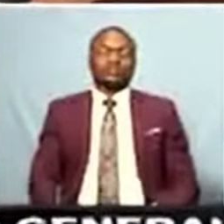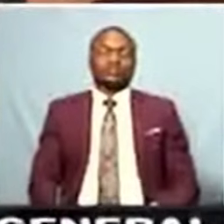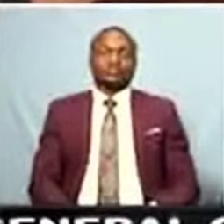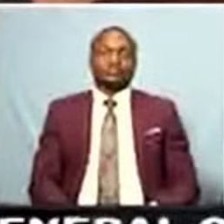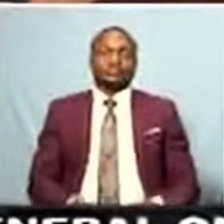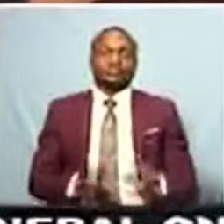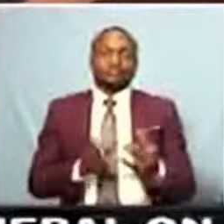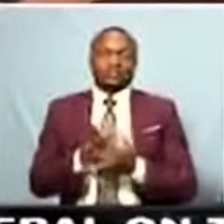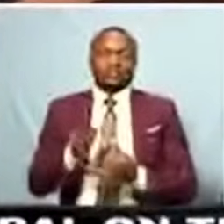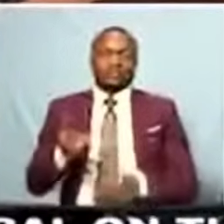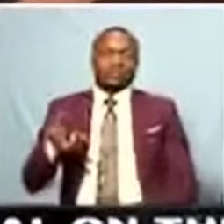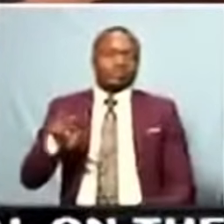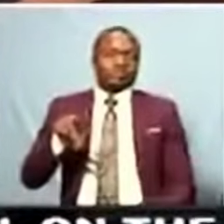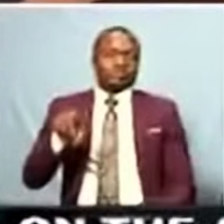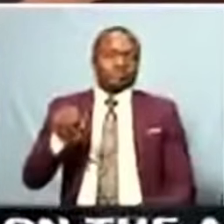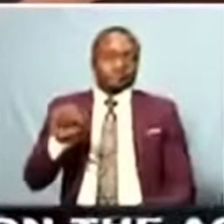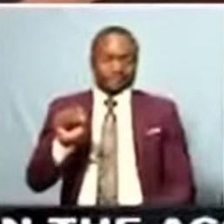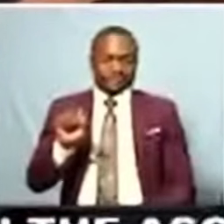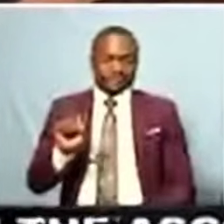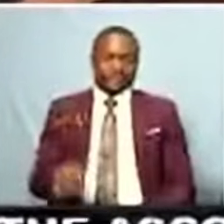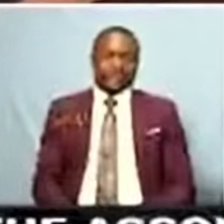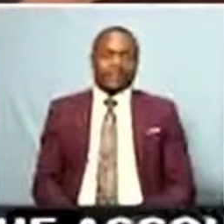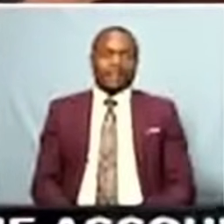through the PS.